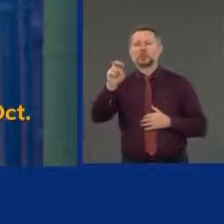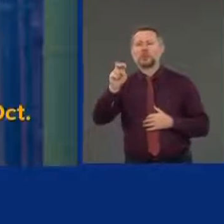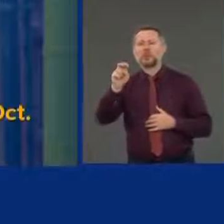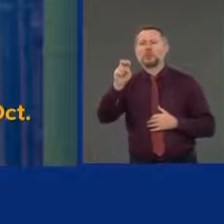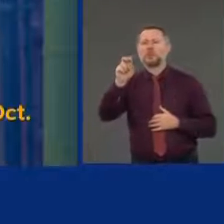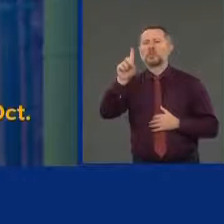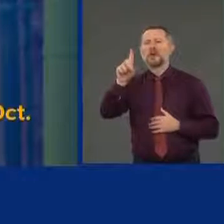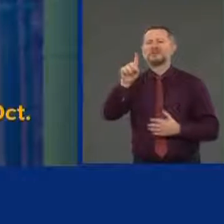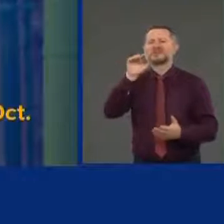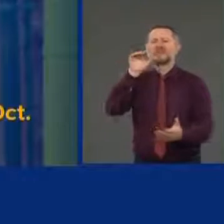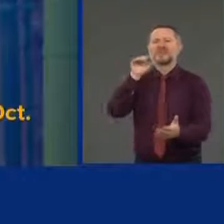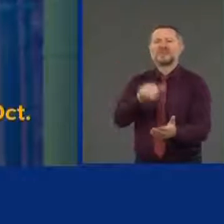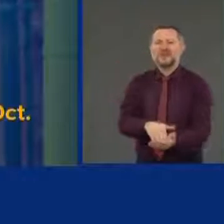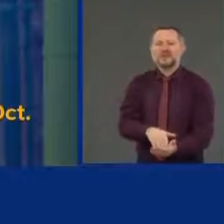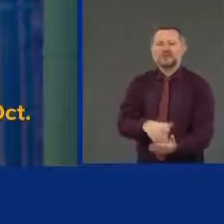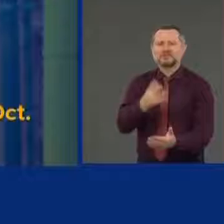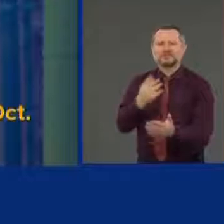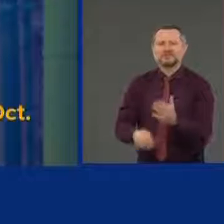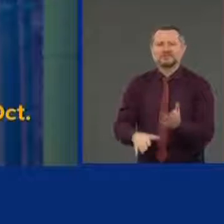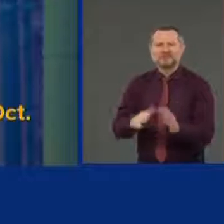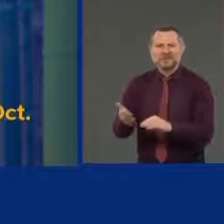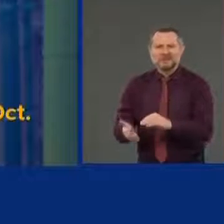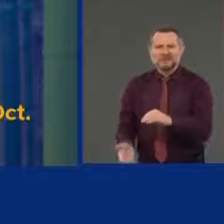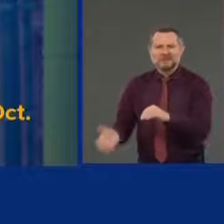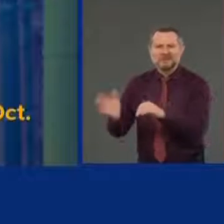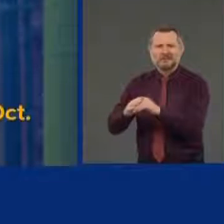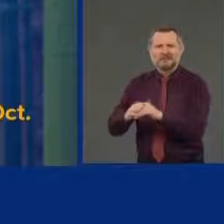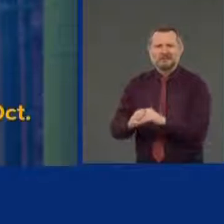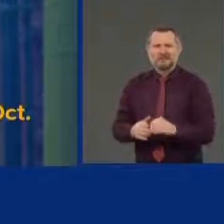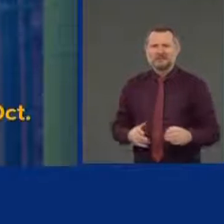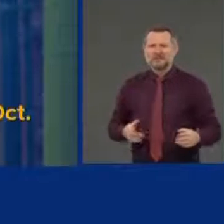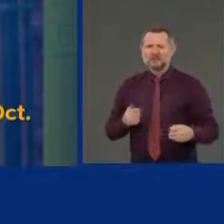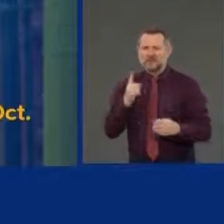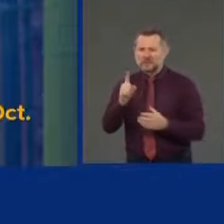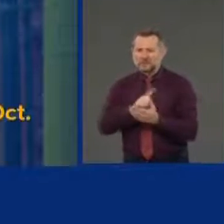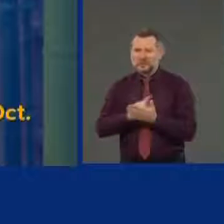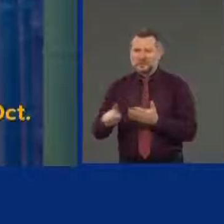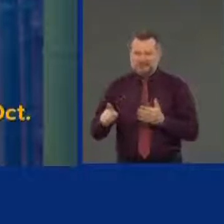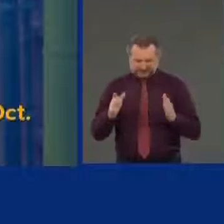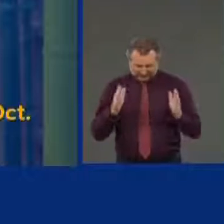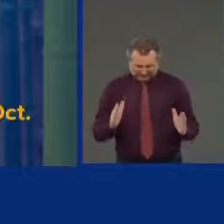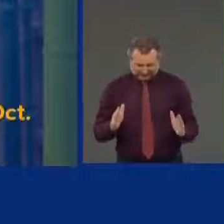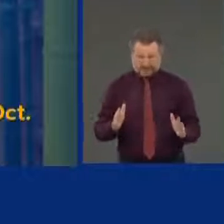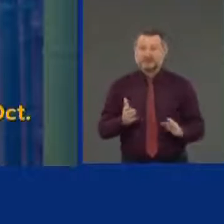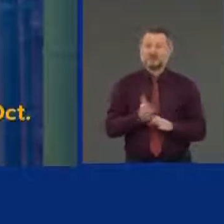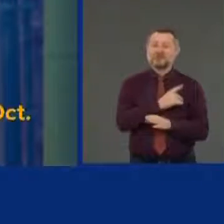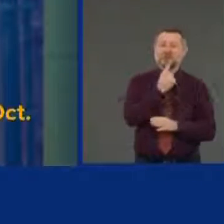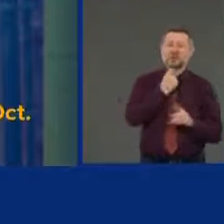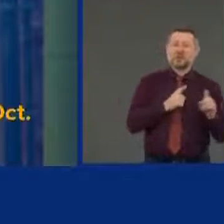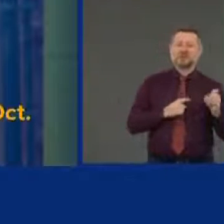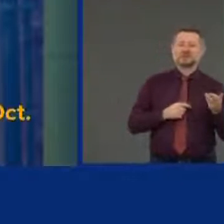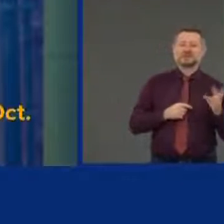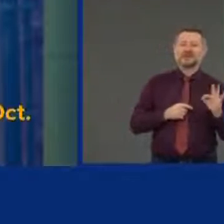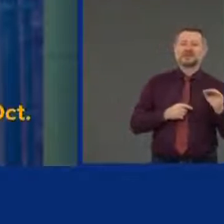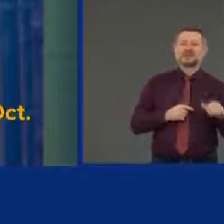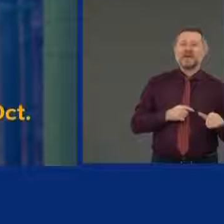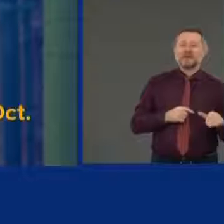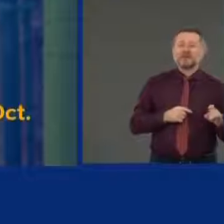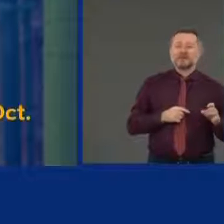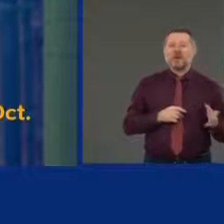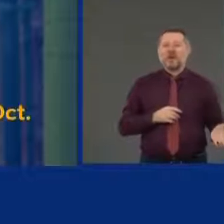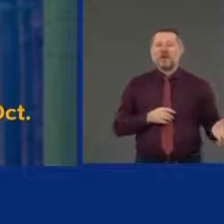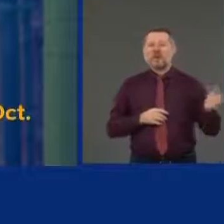201,000 deaths. In 1 week, they went up